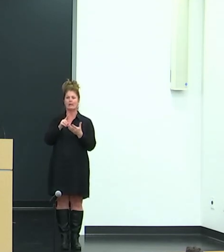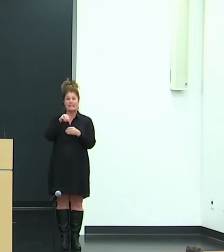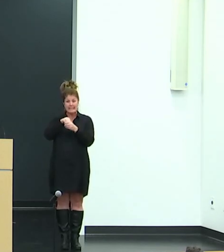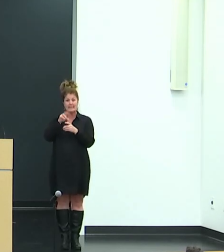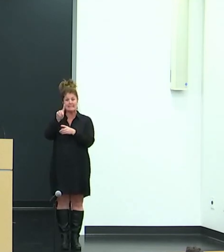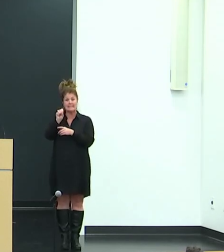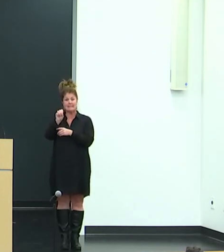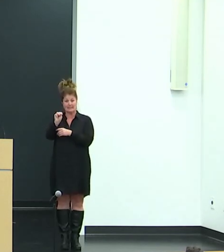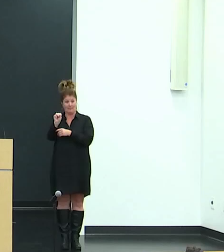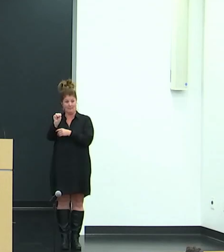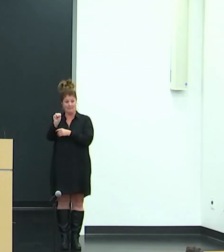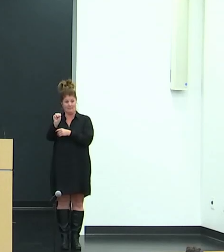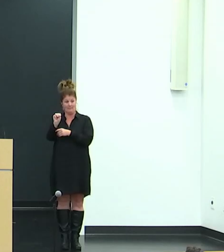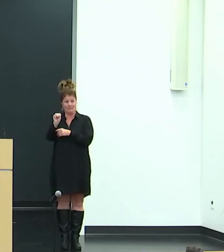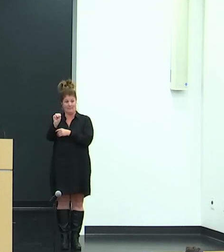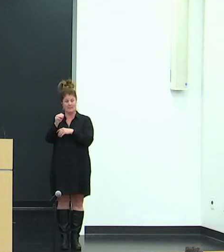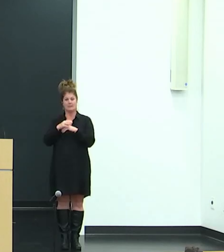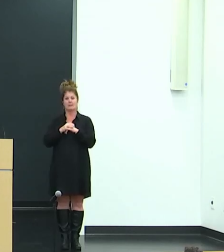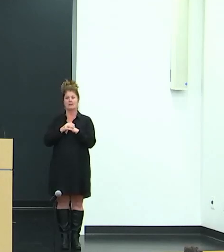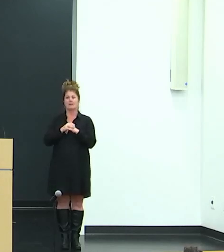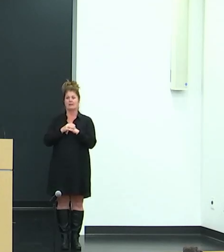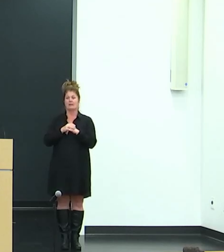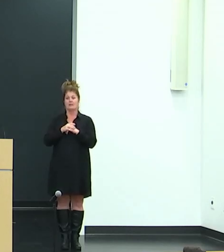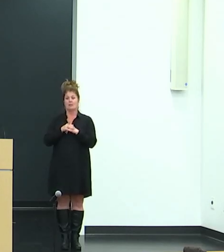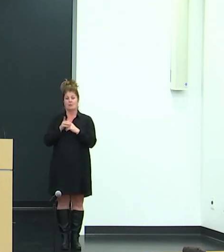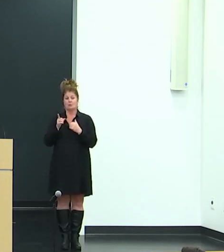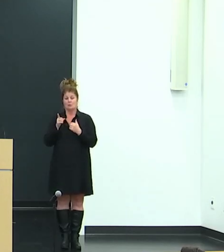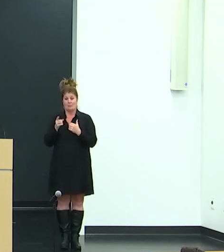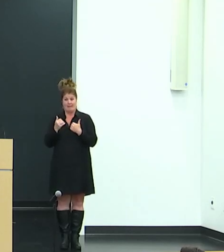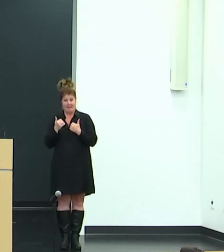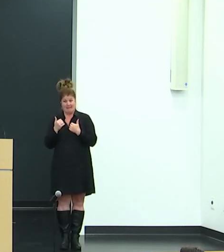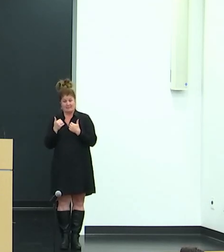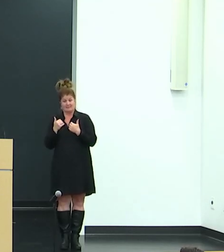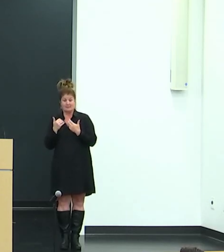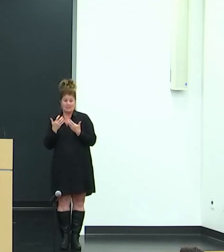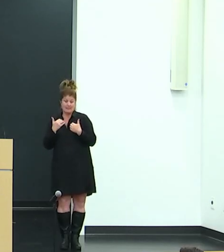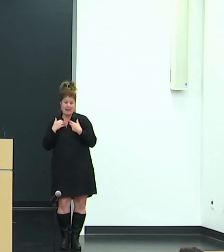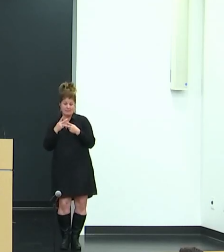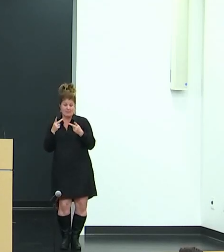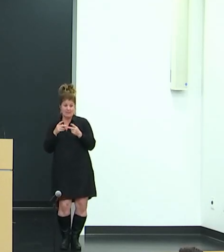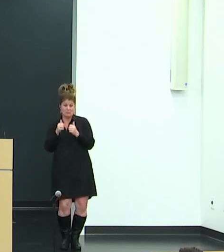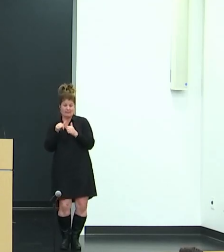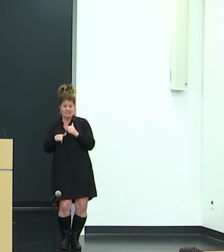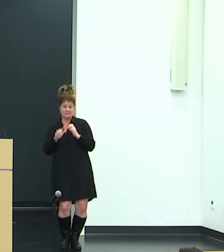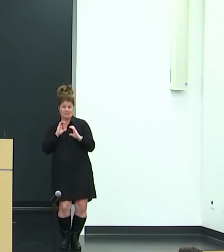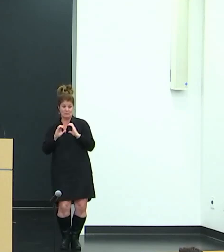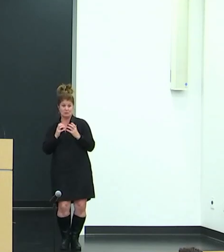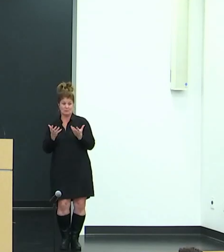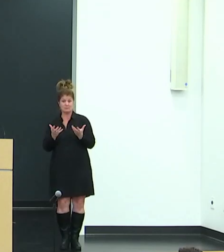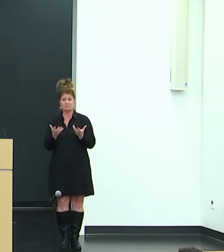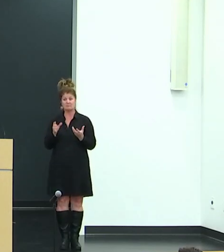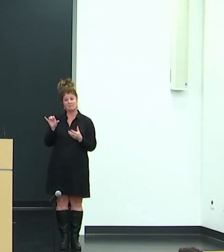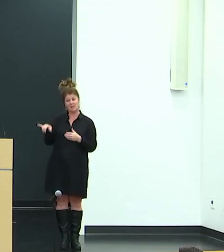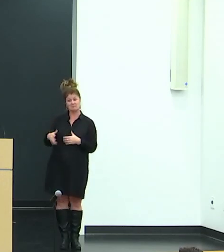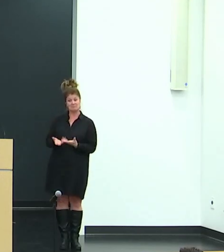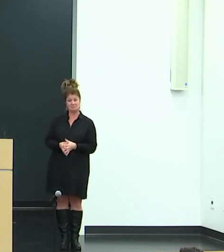whether they do have a place in that in this conversation. And yeah, I think I'll leave